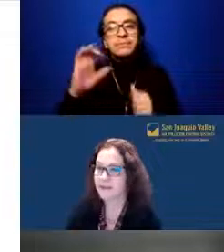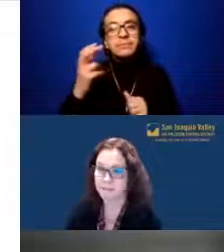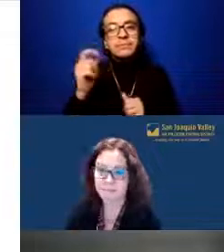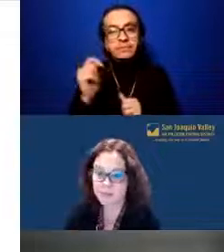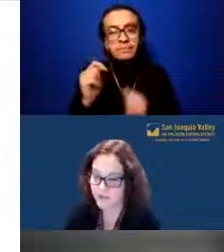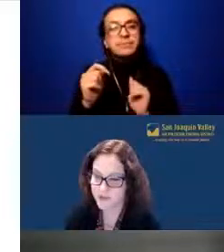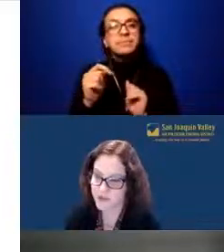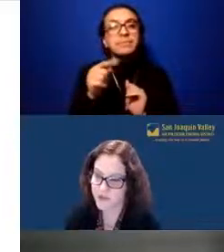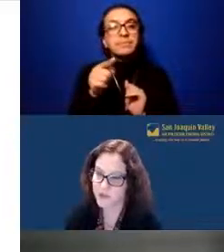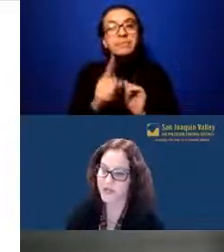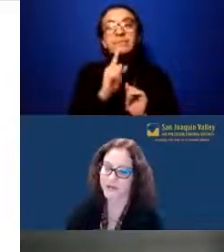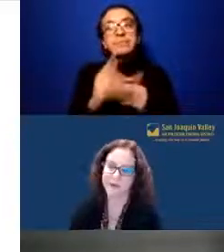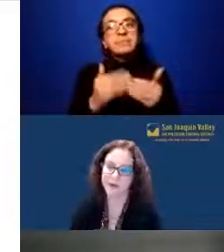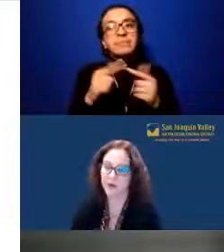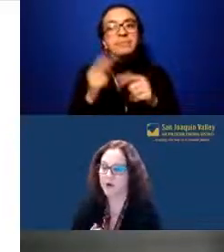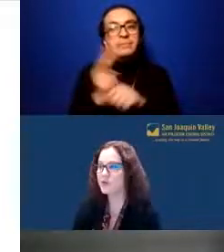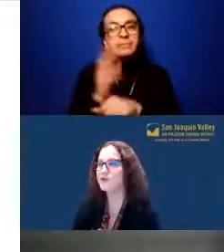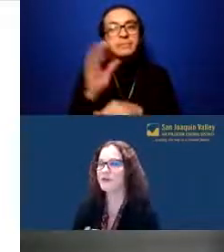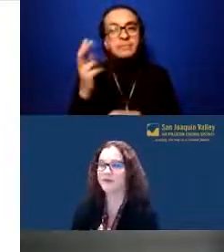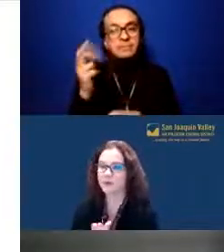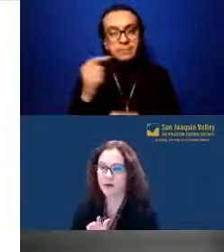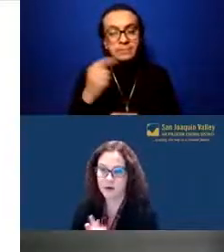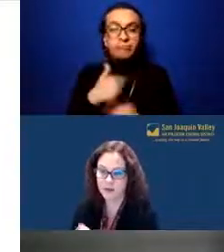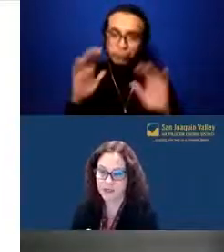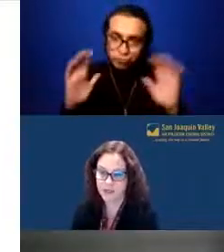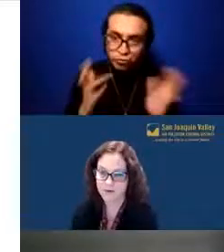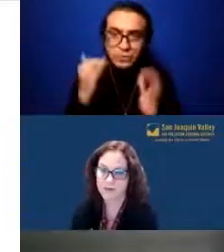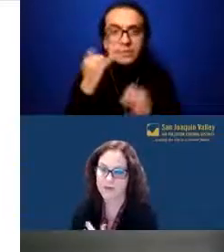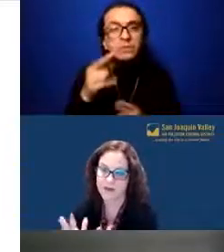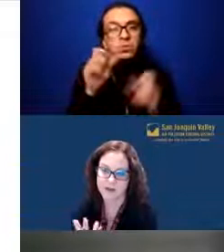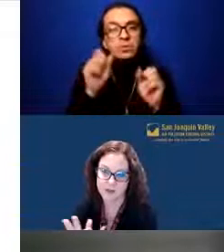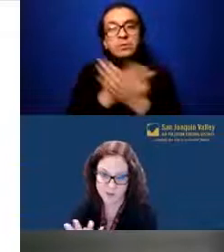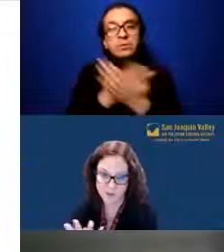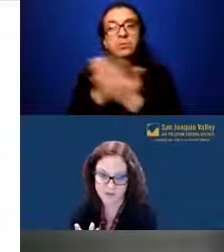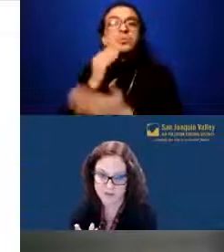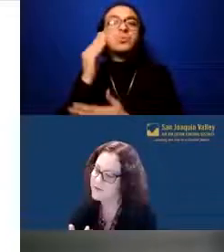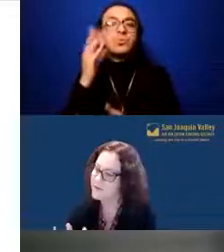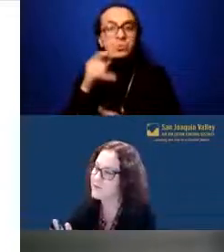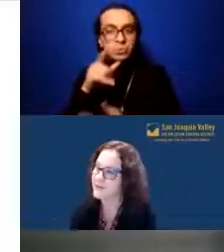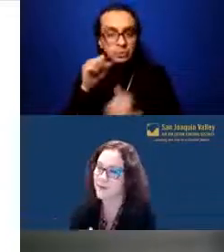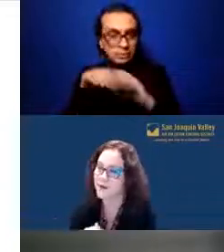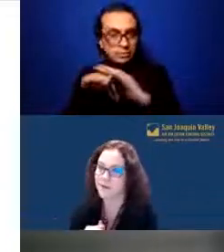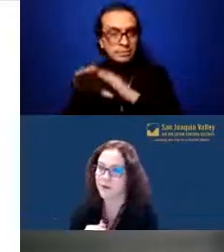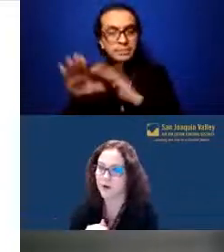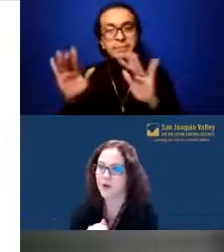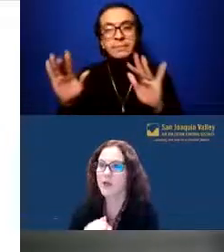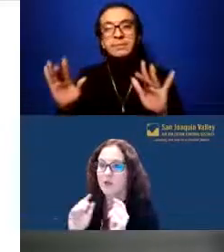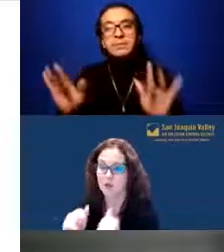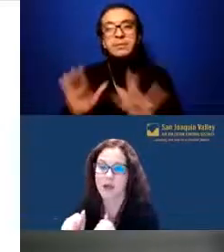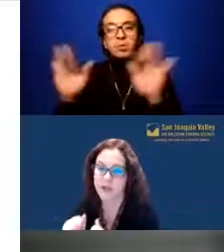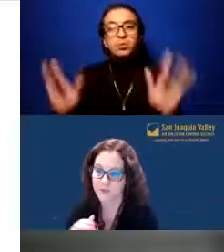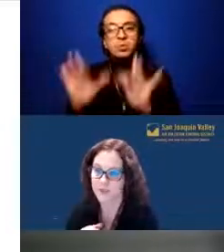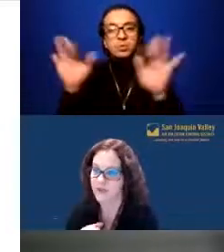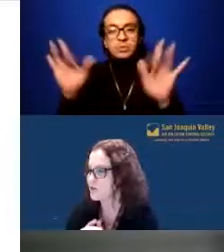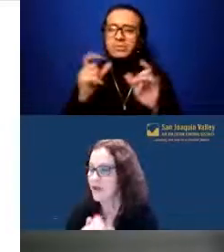It's much easier to use chat. I would encourage you, if you are able to get home, fine, and you do have access to a laptop or a computer,